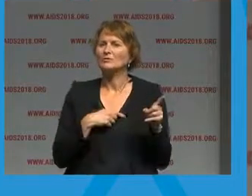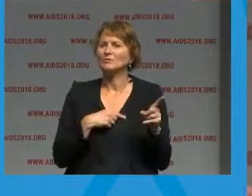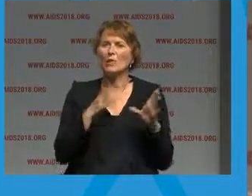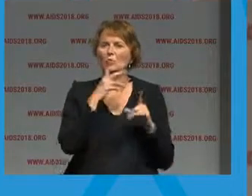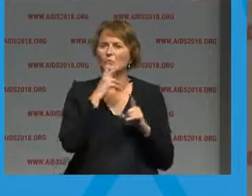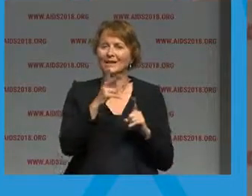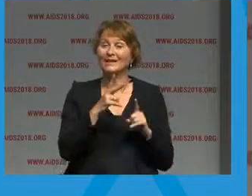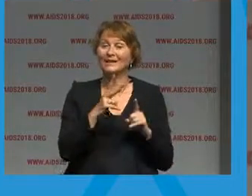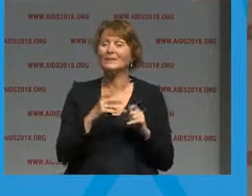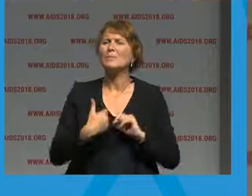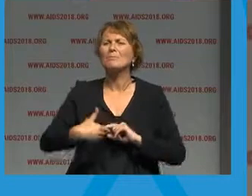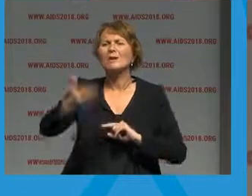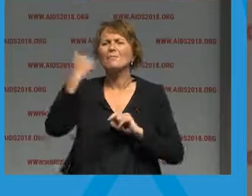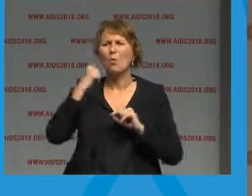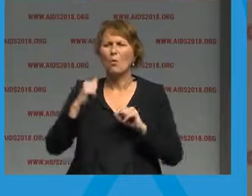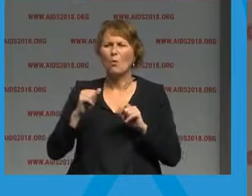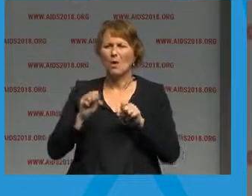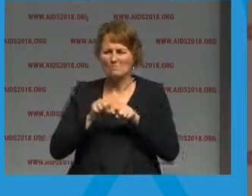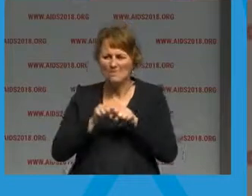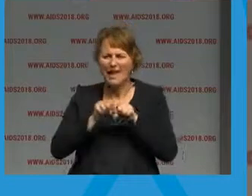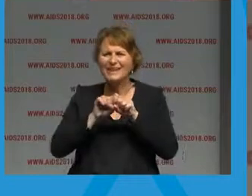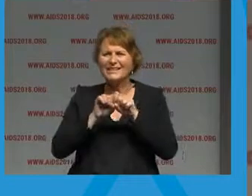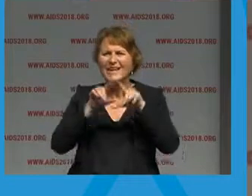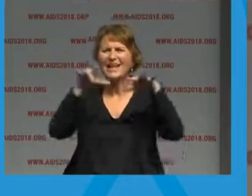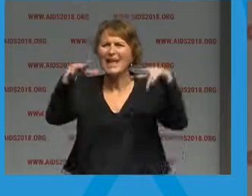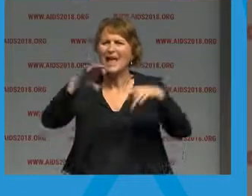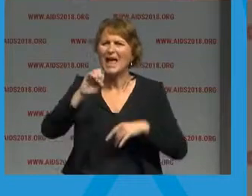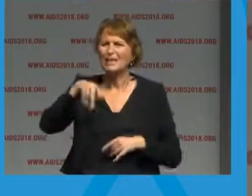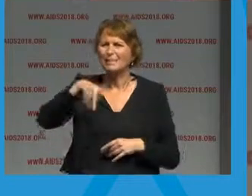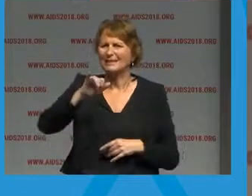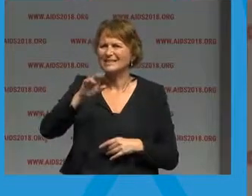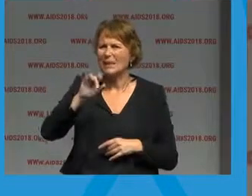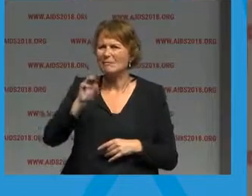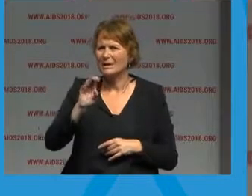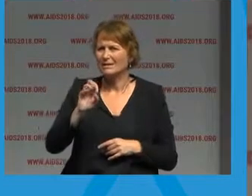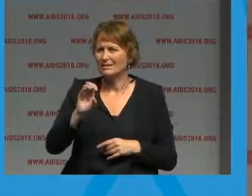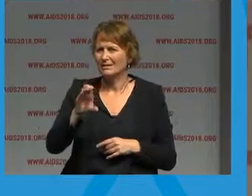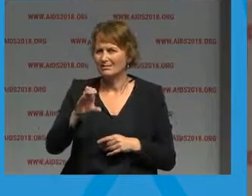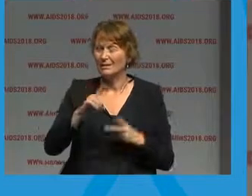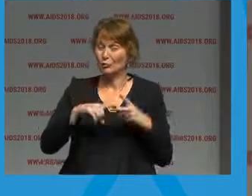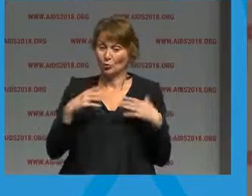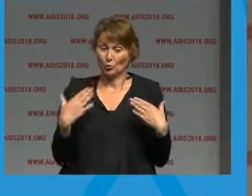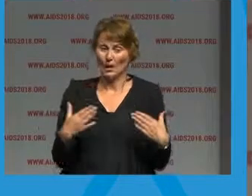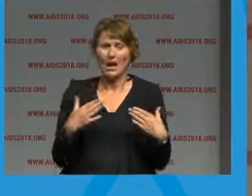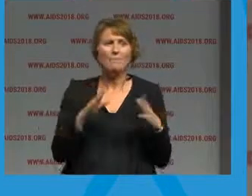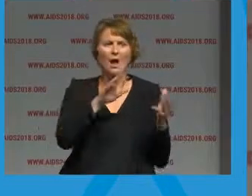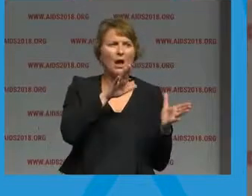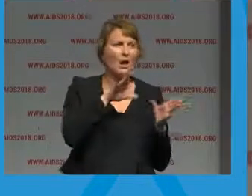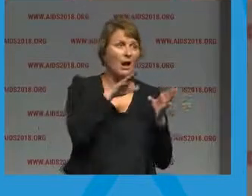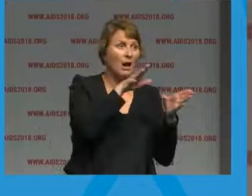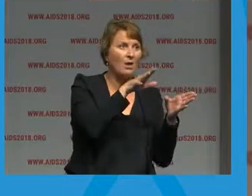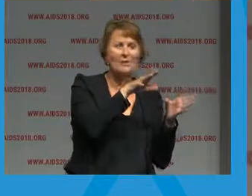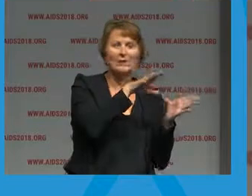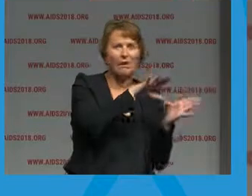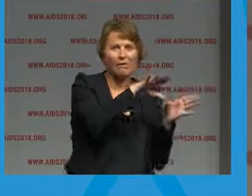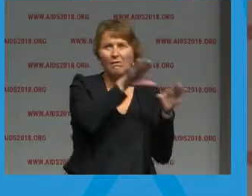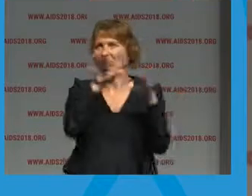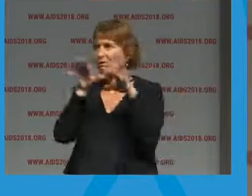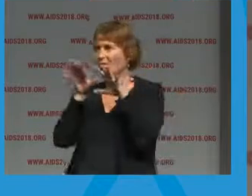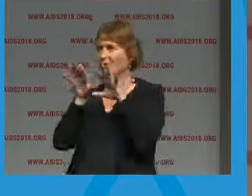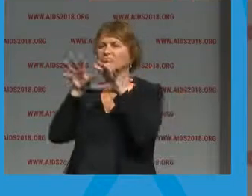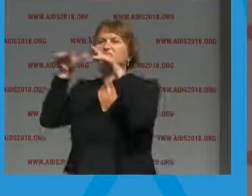epidemic. The goal today is to talk about tuberculosis and HIV, and again, it seems